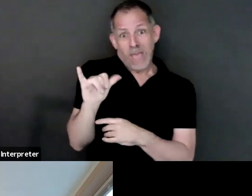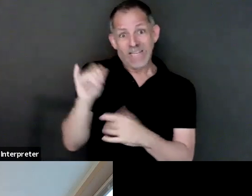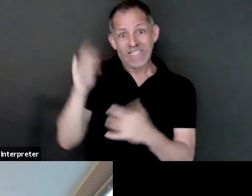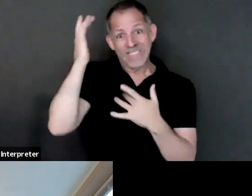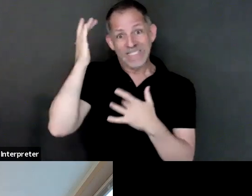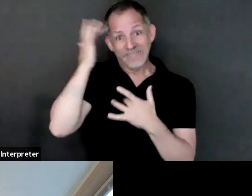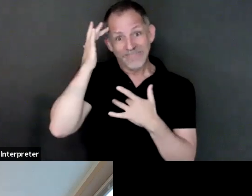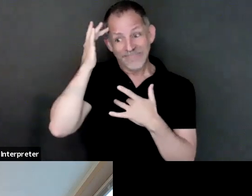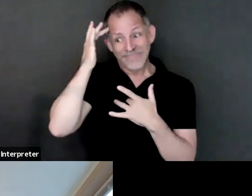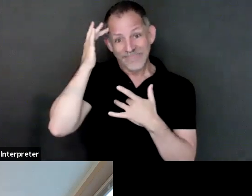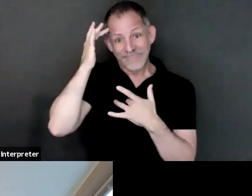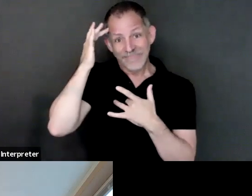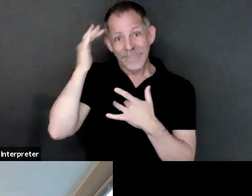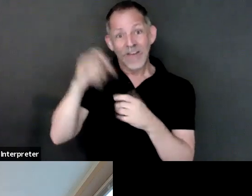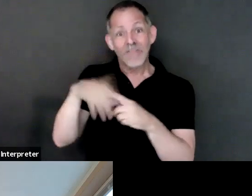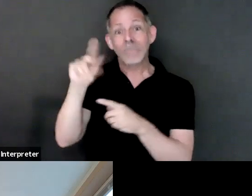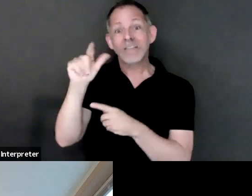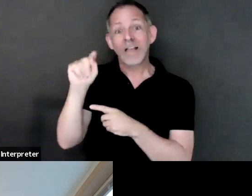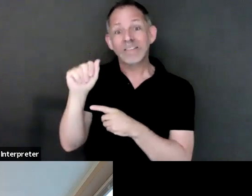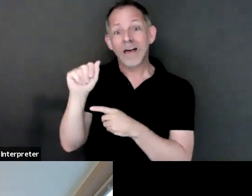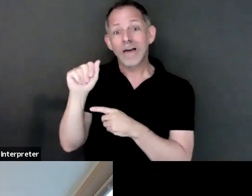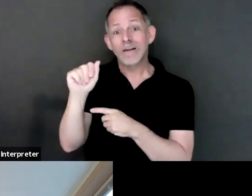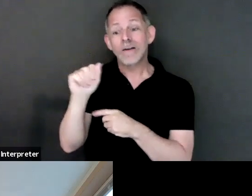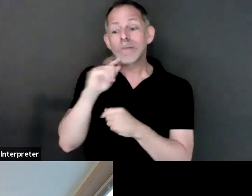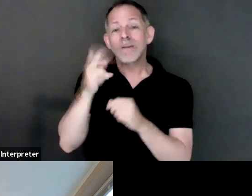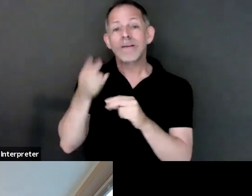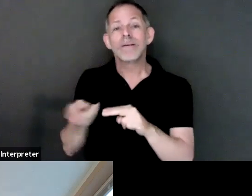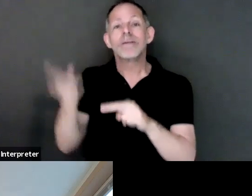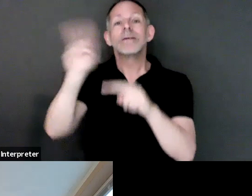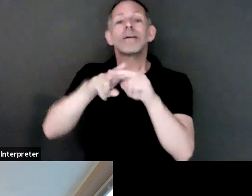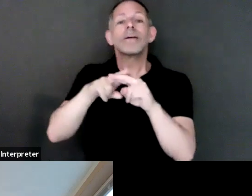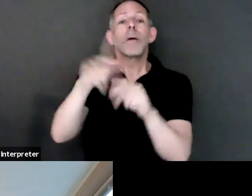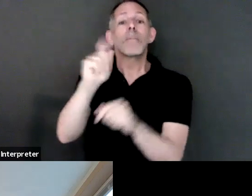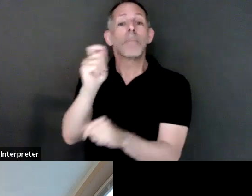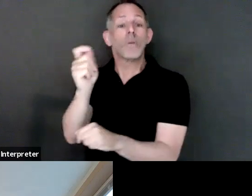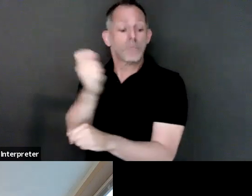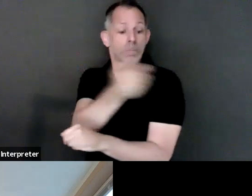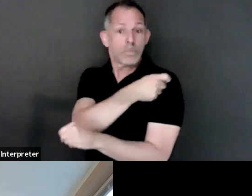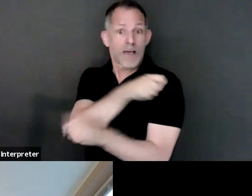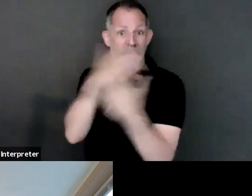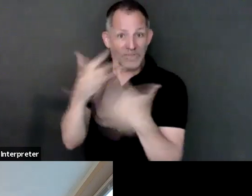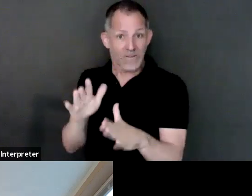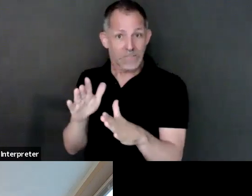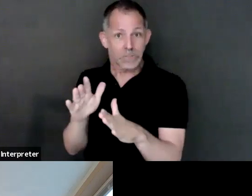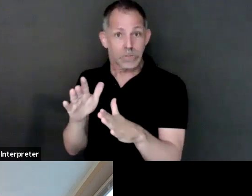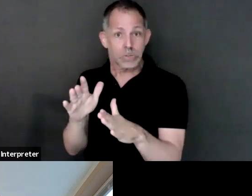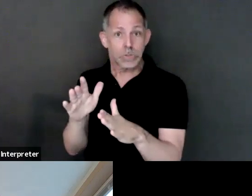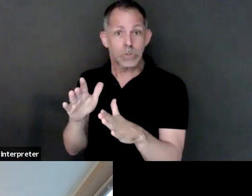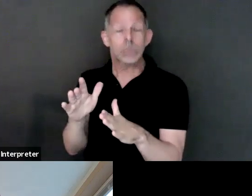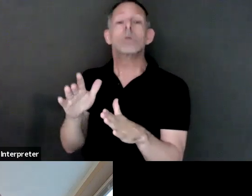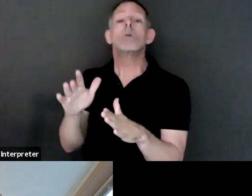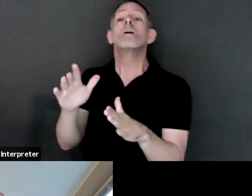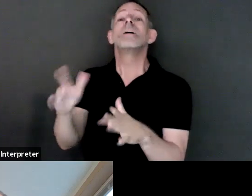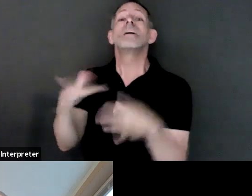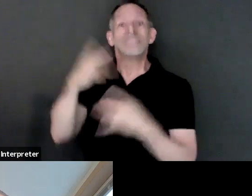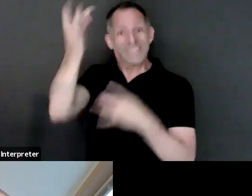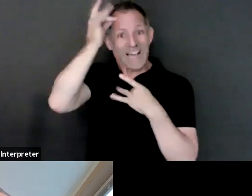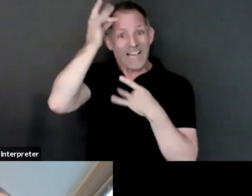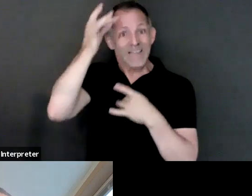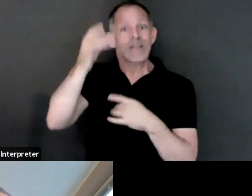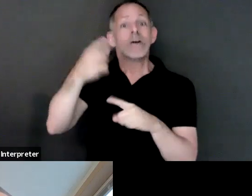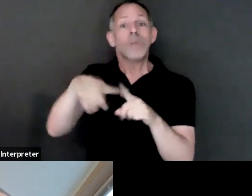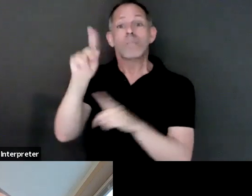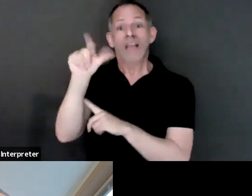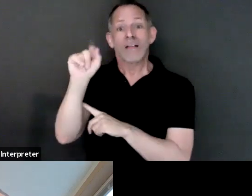now 20% of cases in July were among vaccinated people. But the protection by the